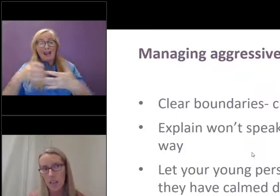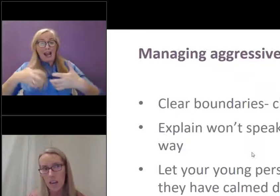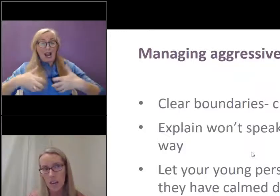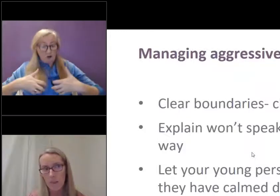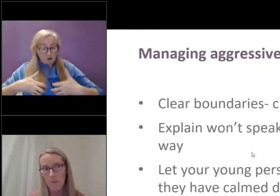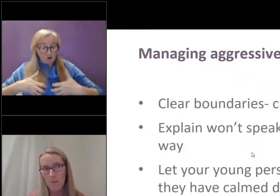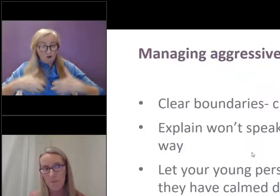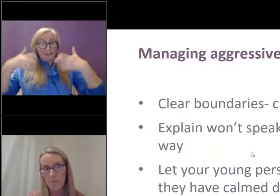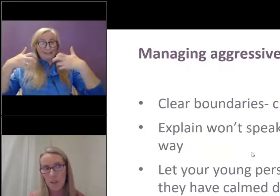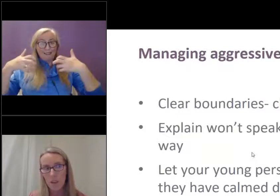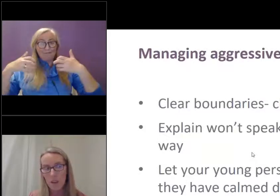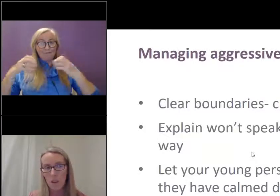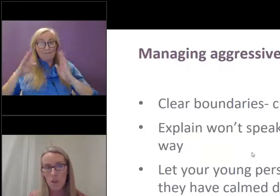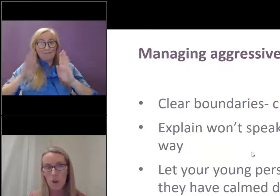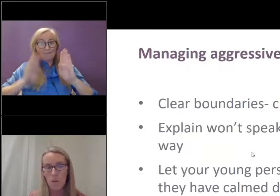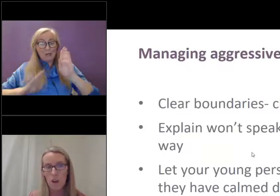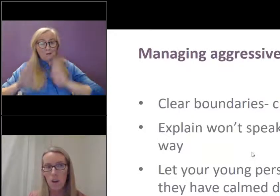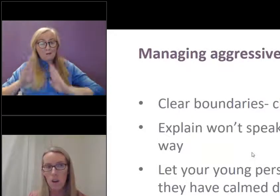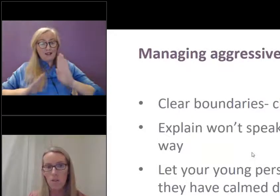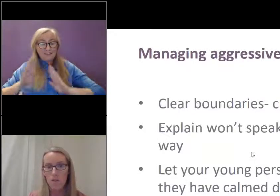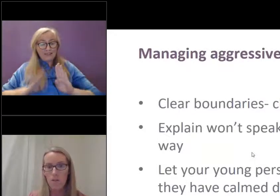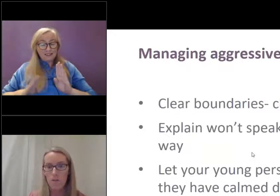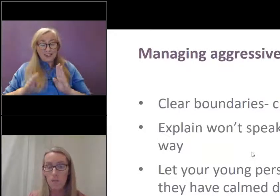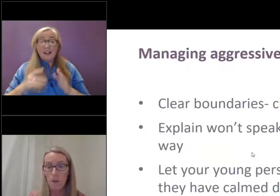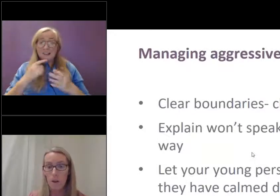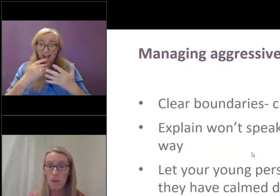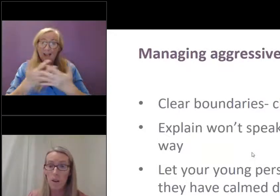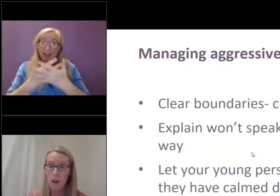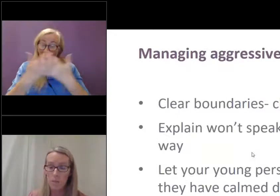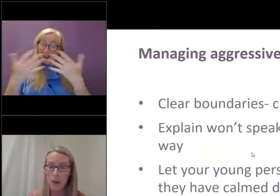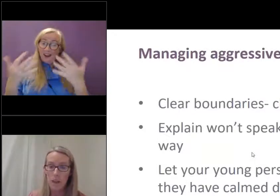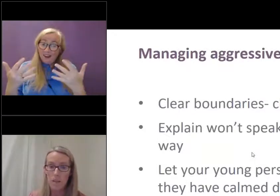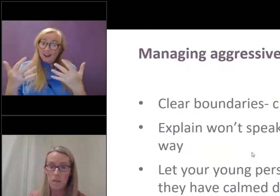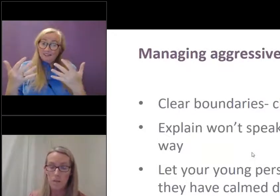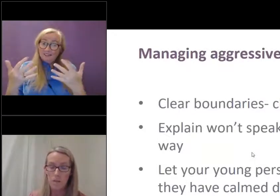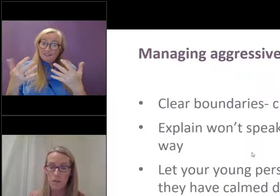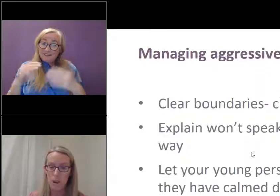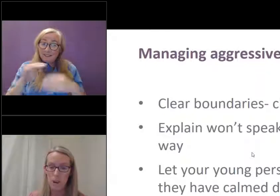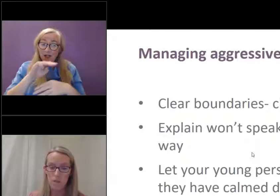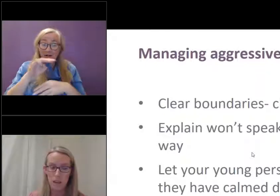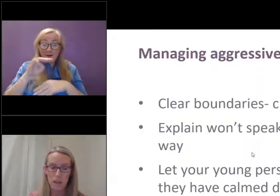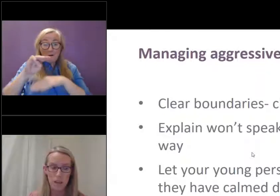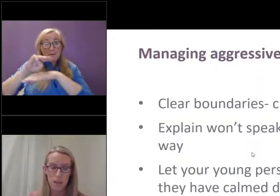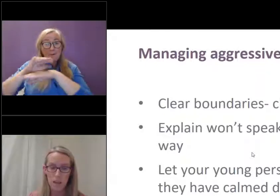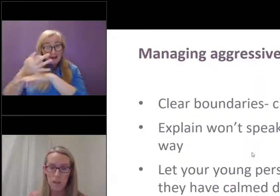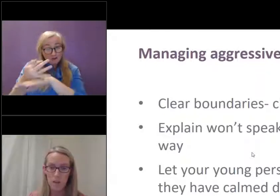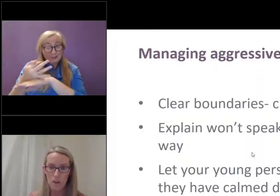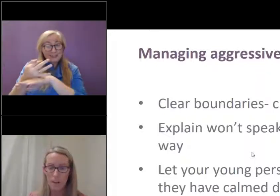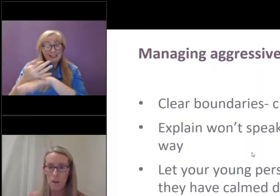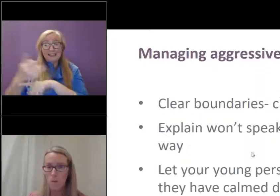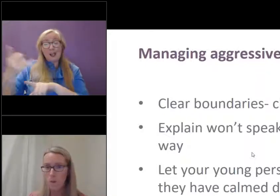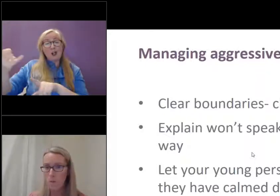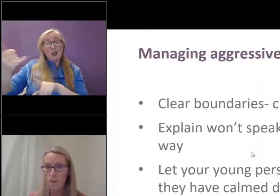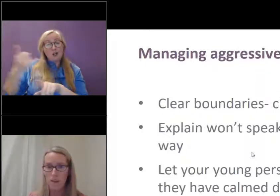that you know, a lot of parents would kind of ring into Jigsaw and kind of say, look, my young